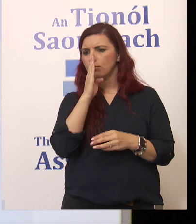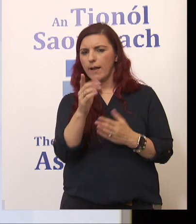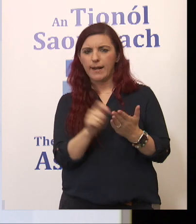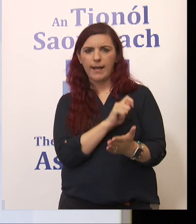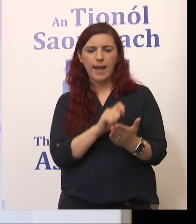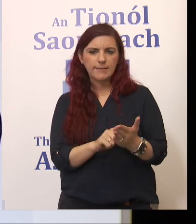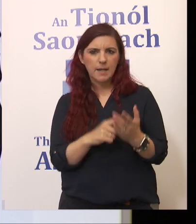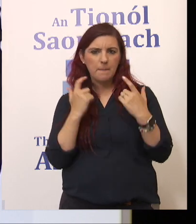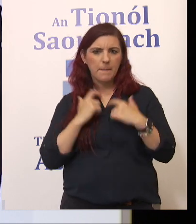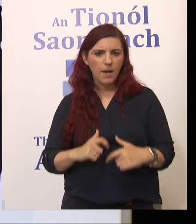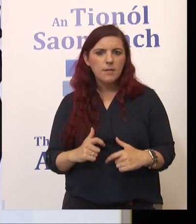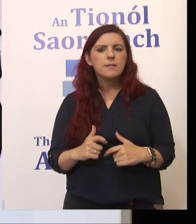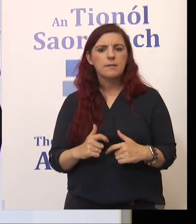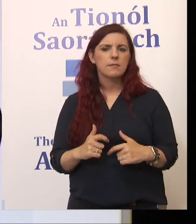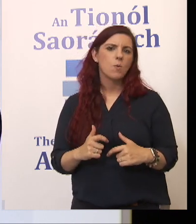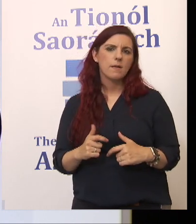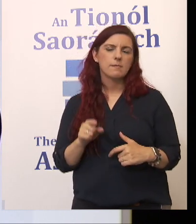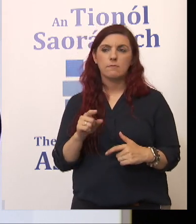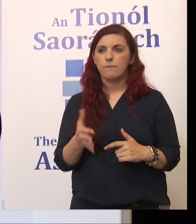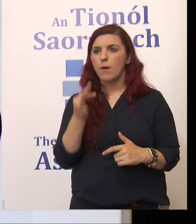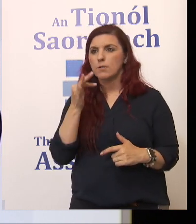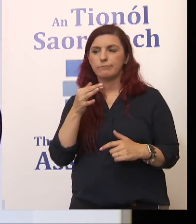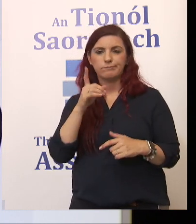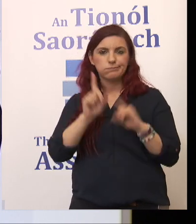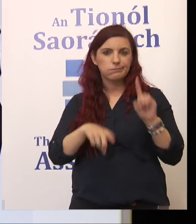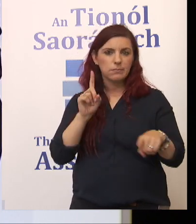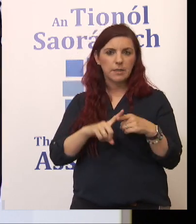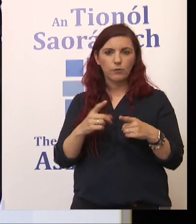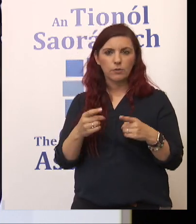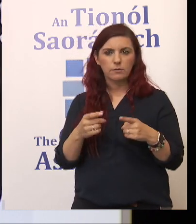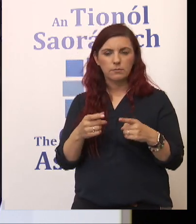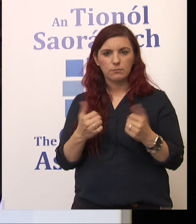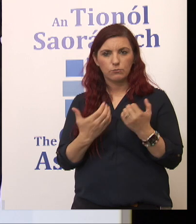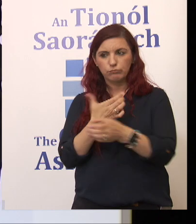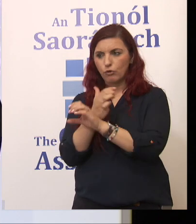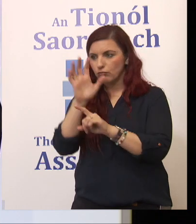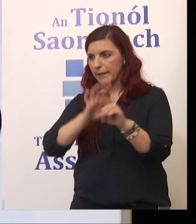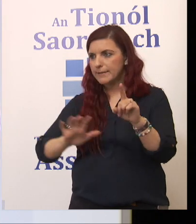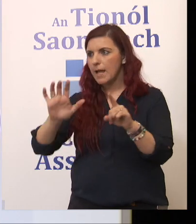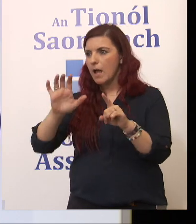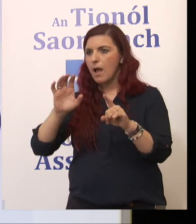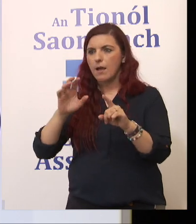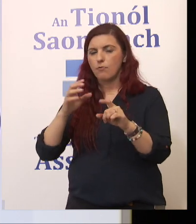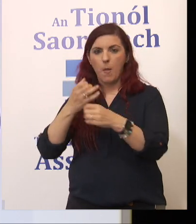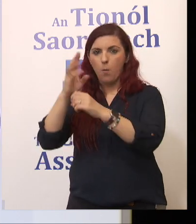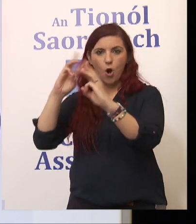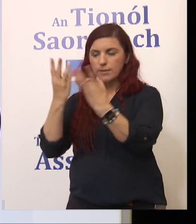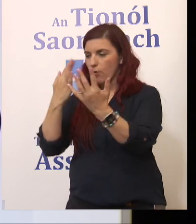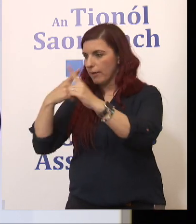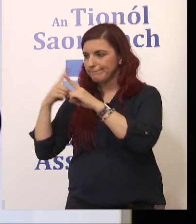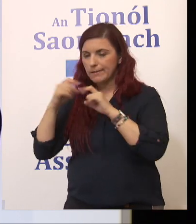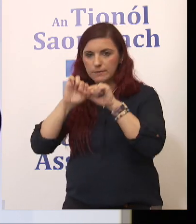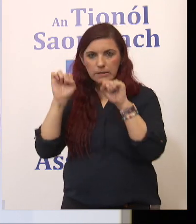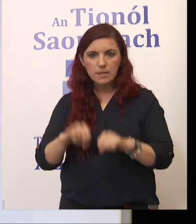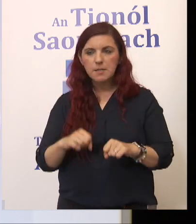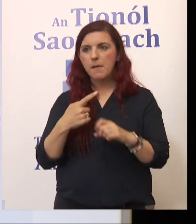elected mayors found in, I suppose, a variety of jurisdictions, operating, as I say, in a range of differing governance systems under